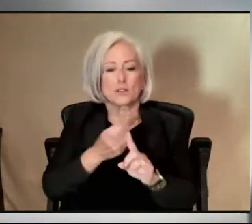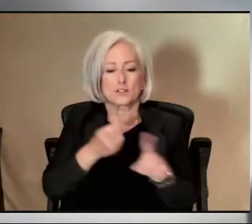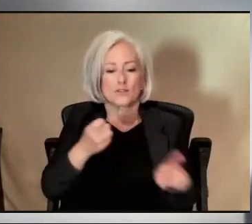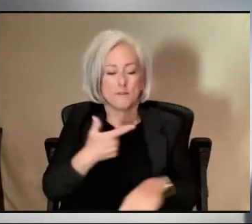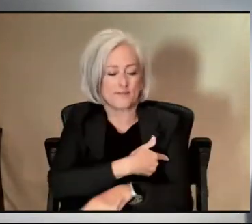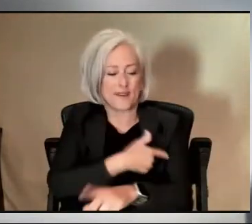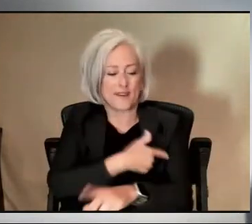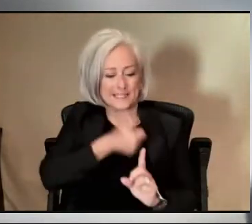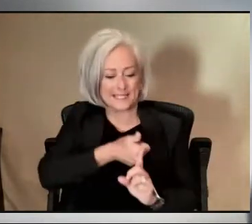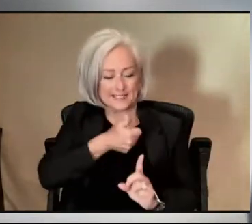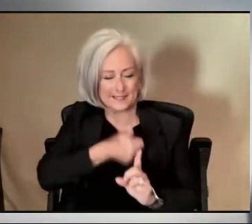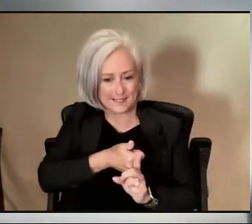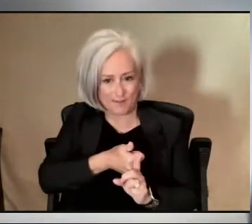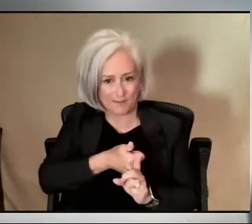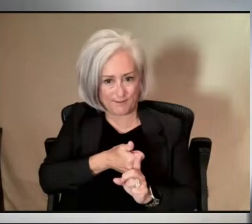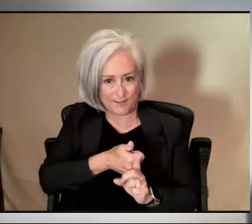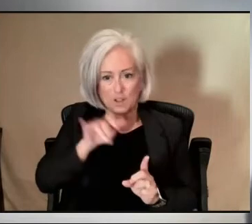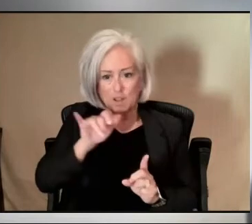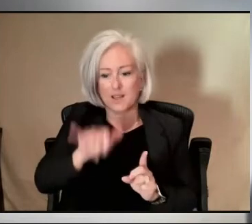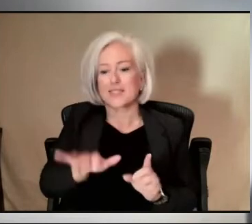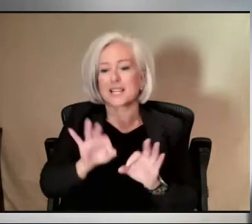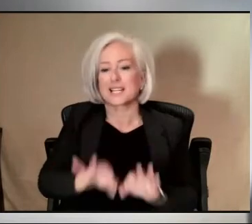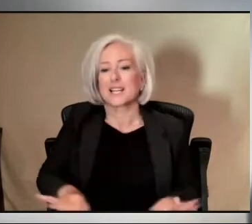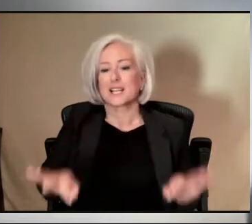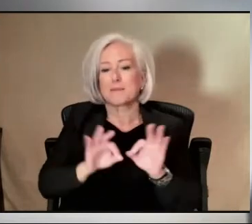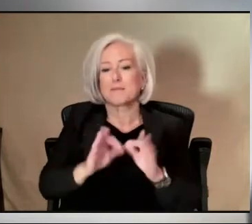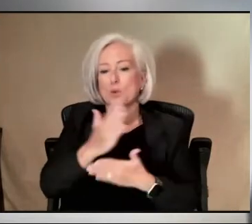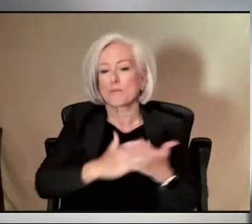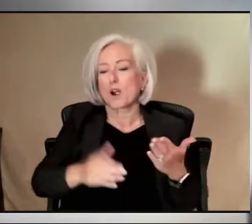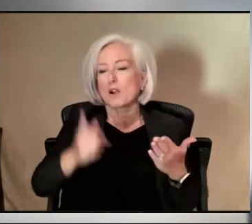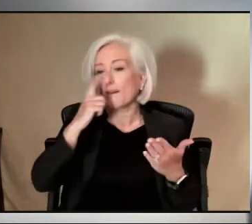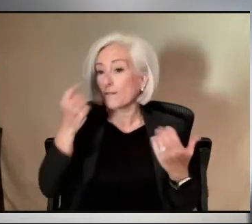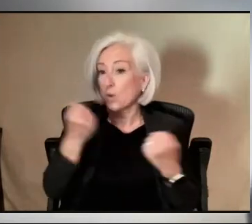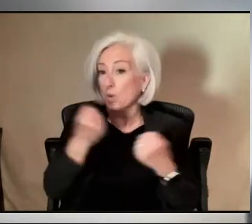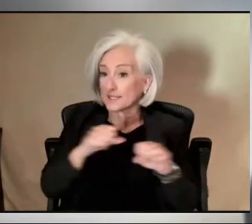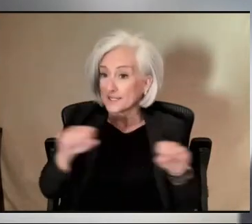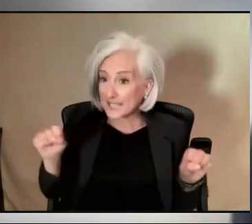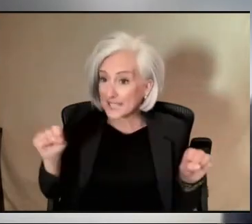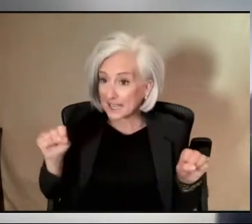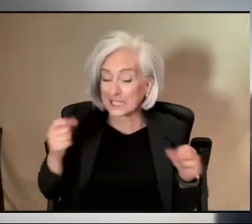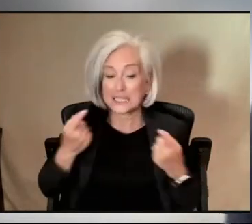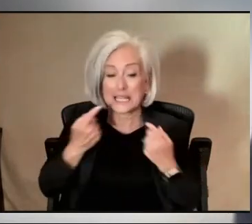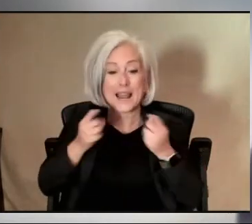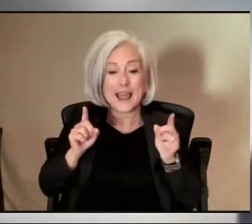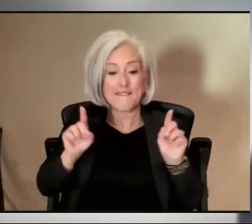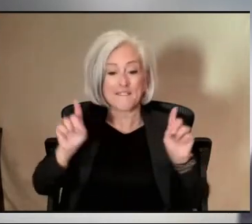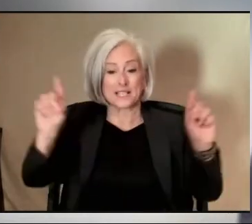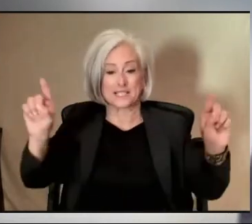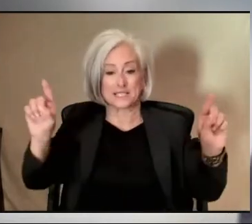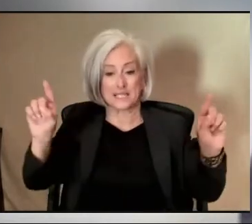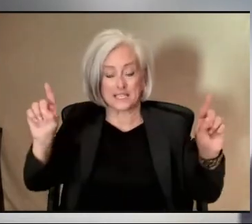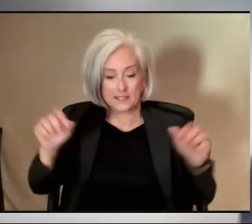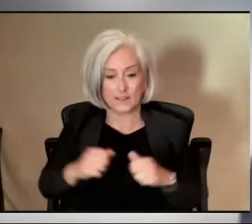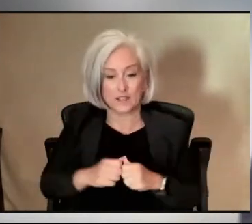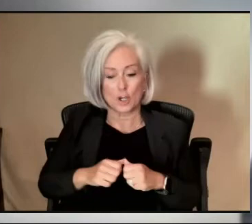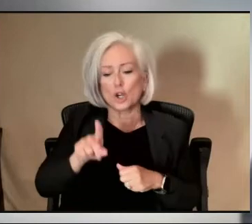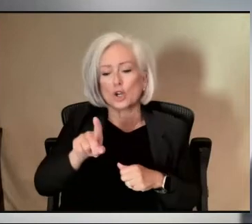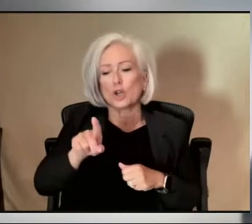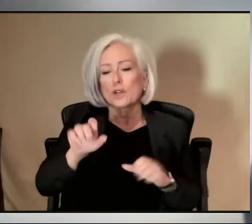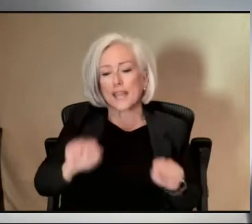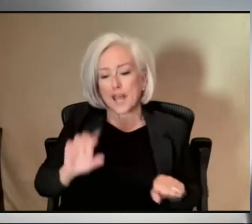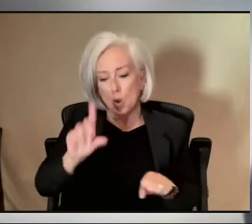a critical piece of the safety and efficacy puzzle, and you can only do it once